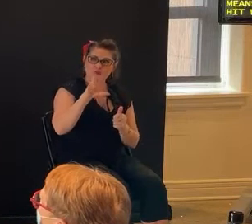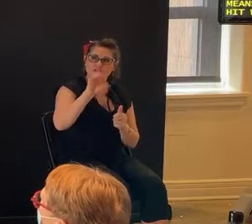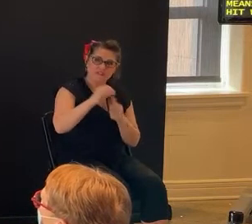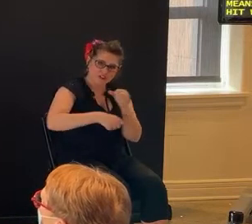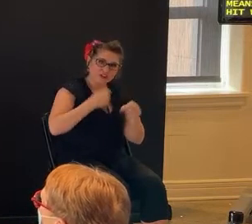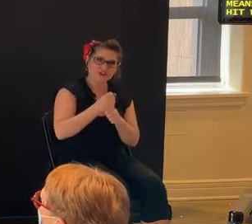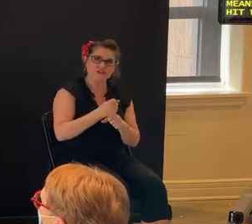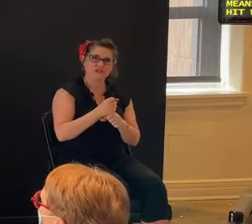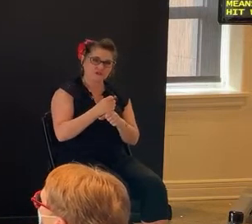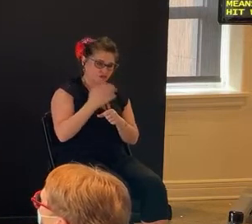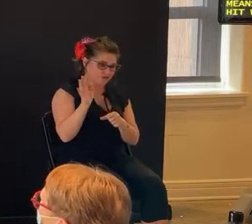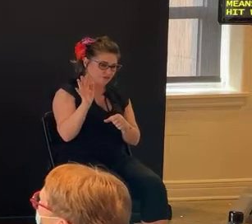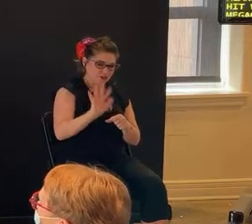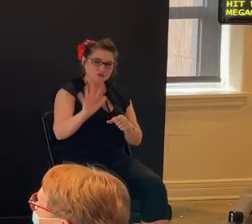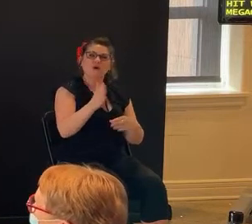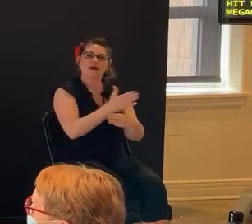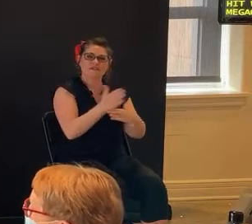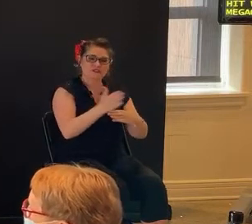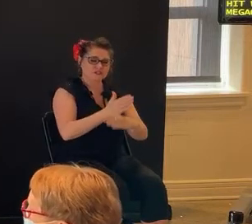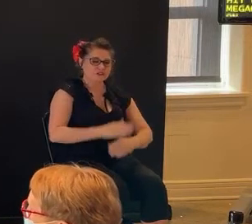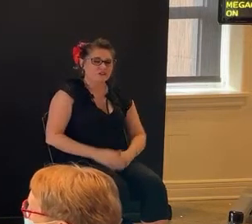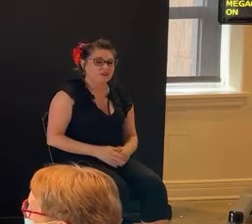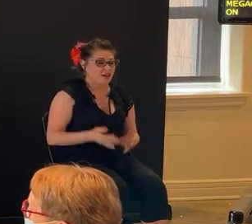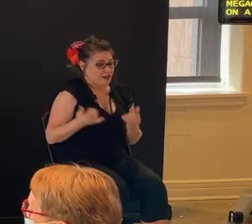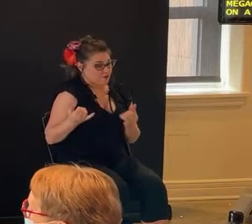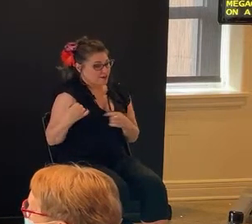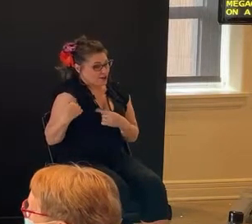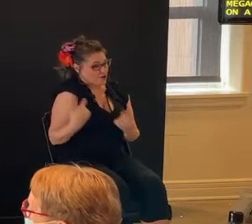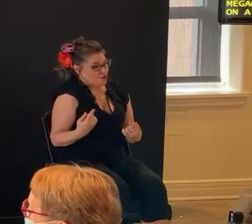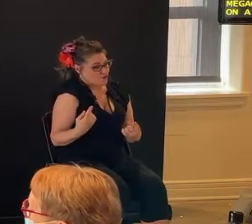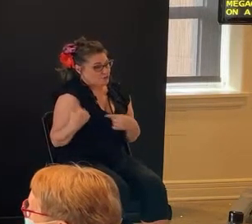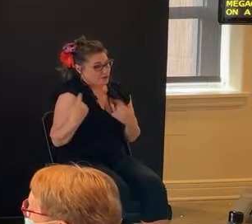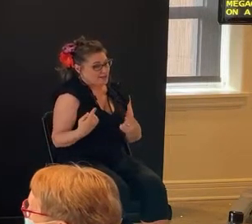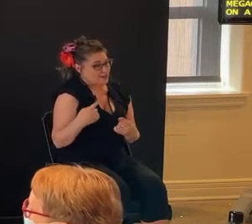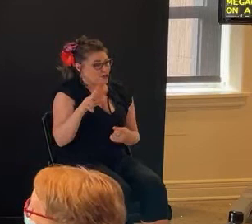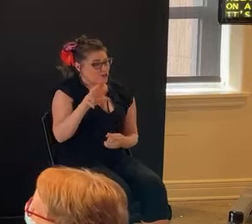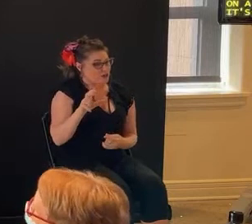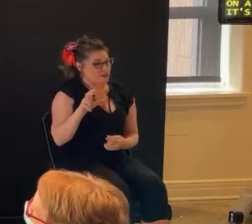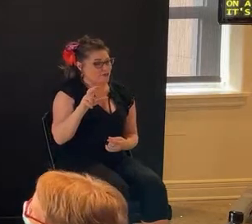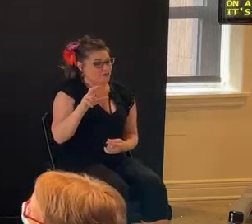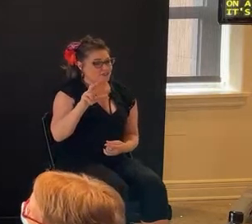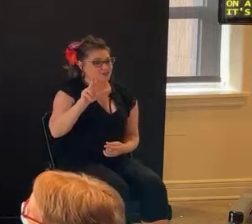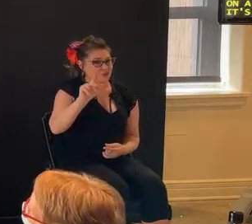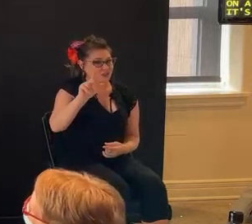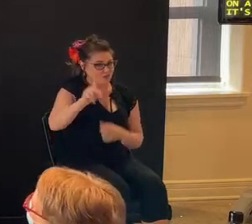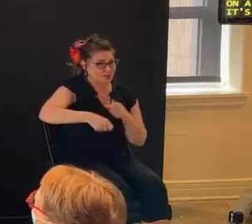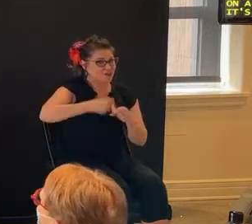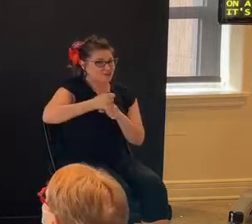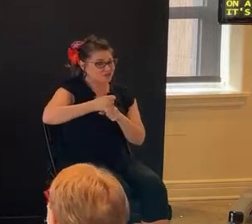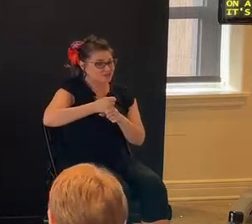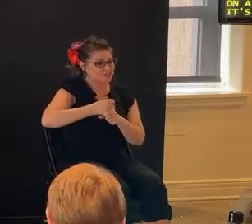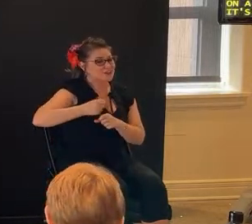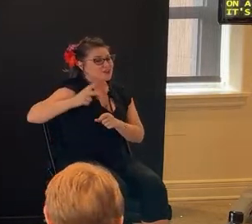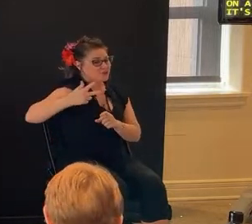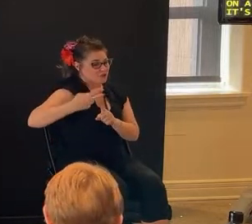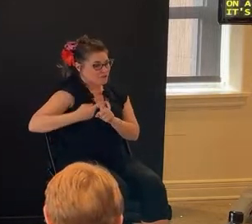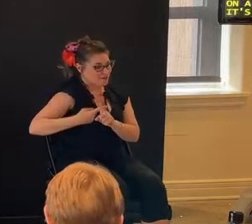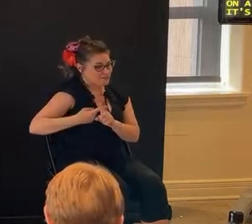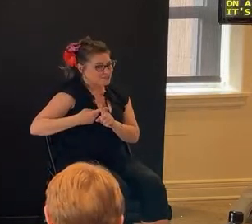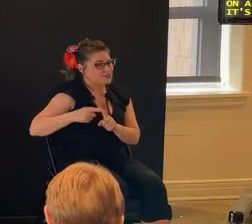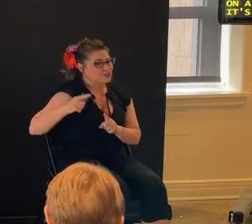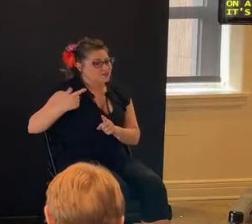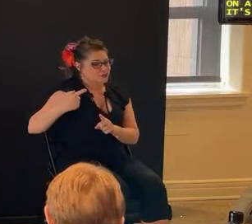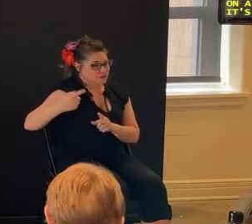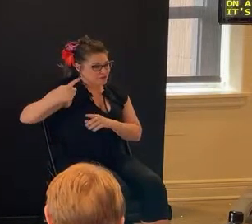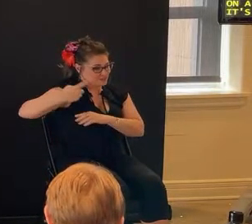average. And as of right now, it's been 323 years, 3 months,